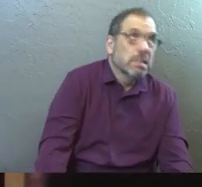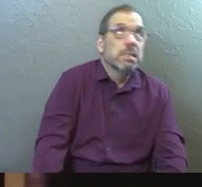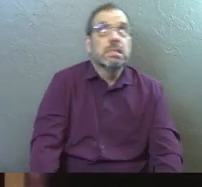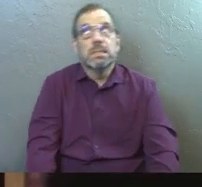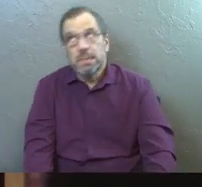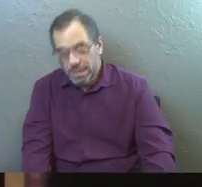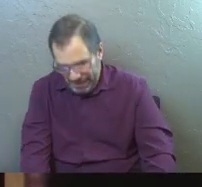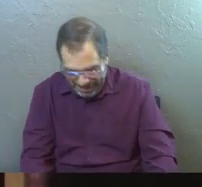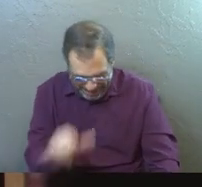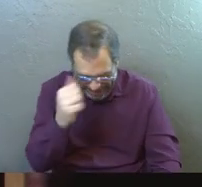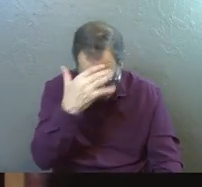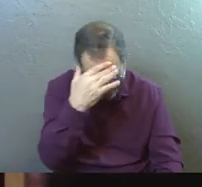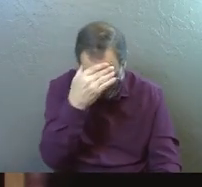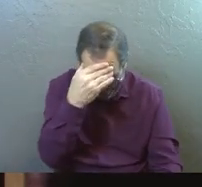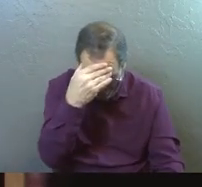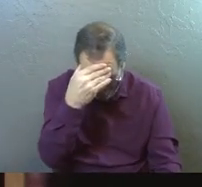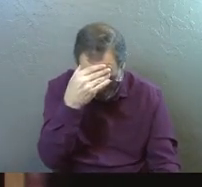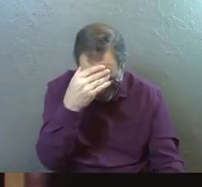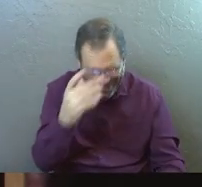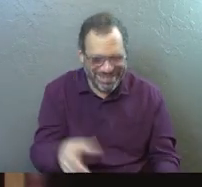Anyway, yeah.